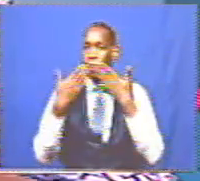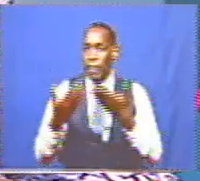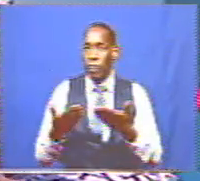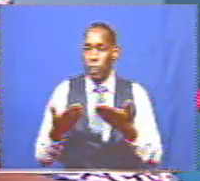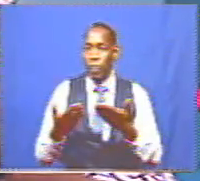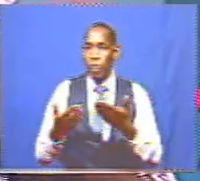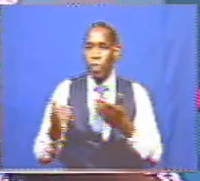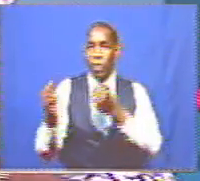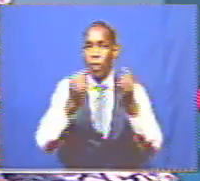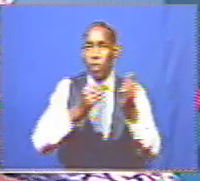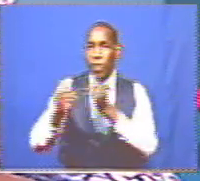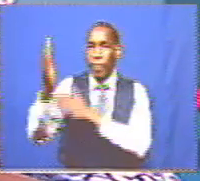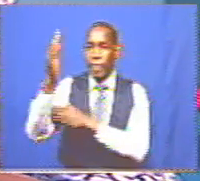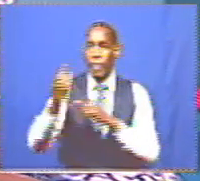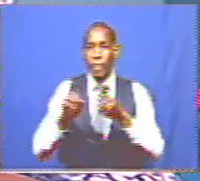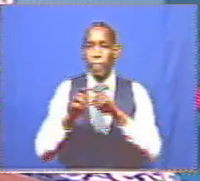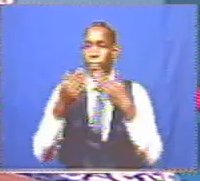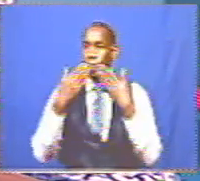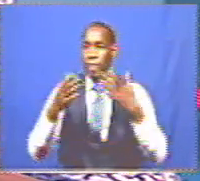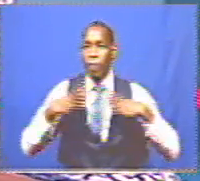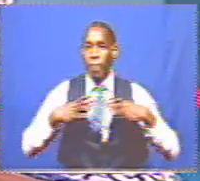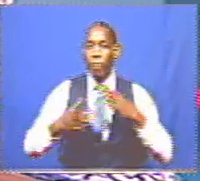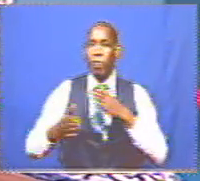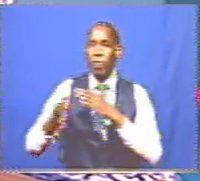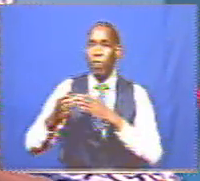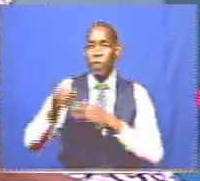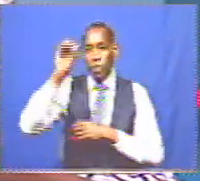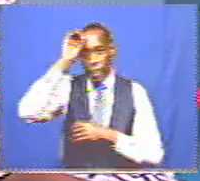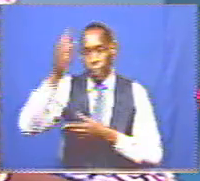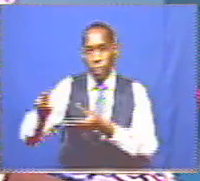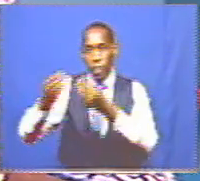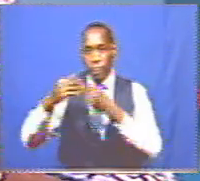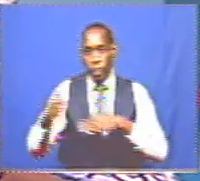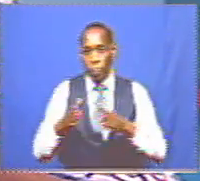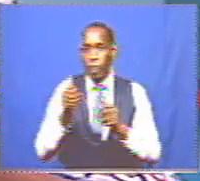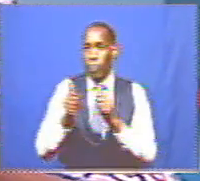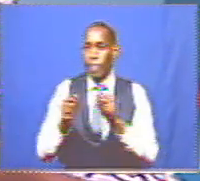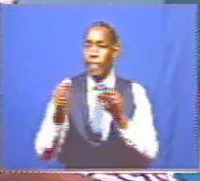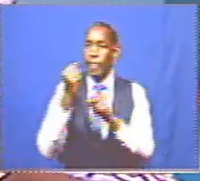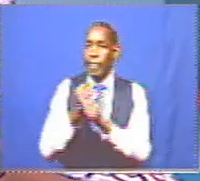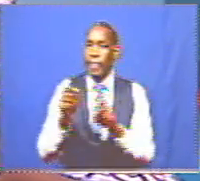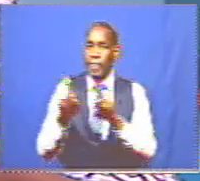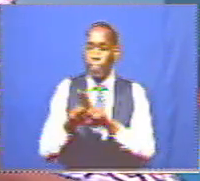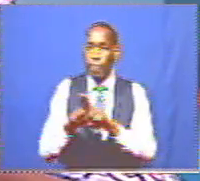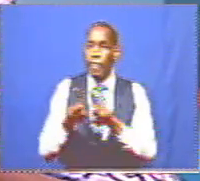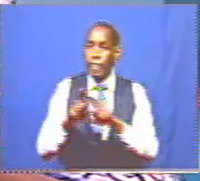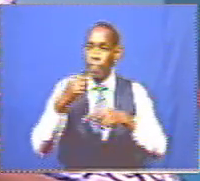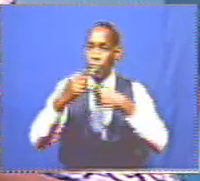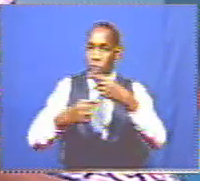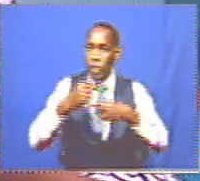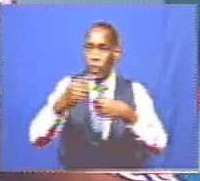the Almighty God and thank you to the people of Kiambu for having given me that opportunity, which I did. I still continue to do